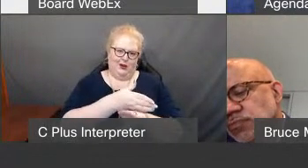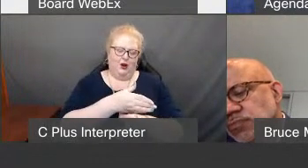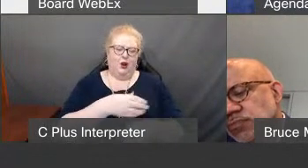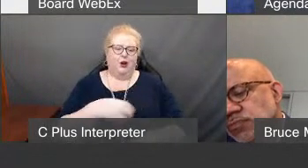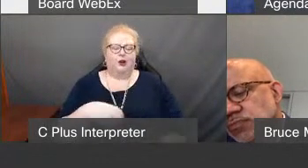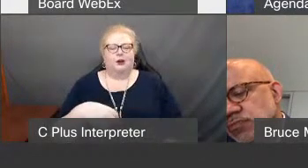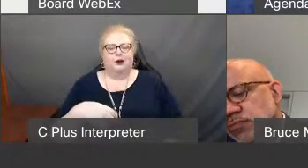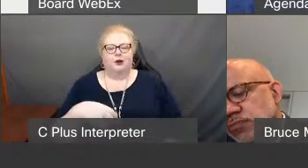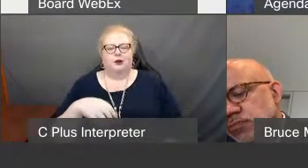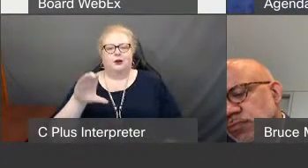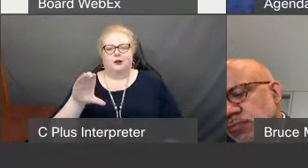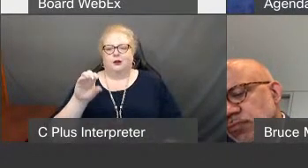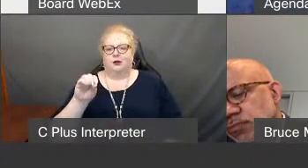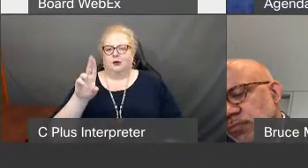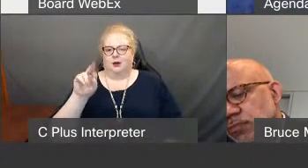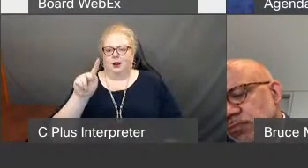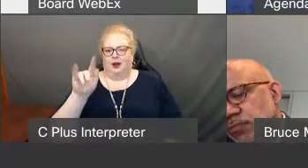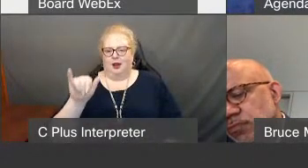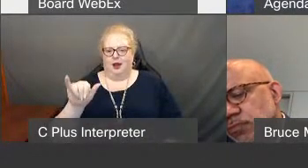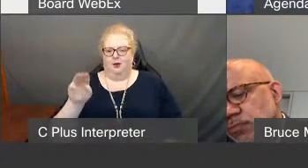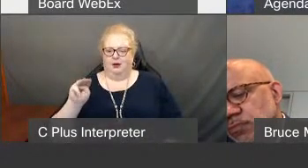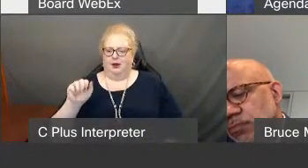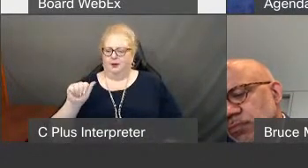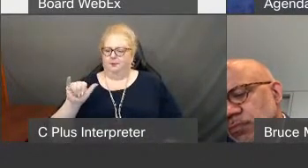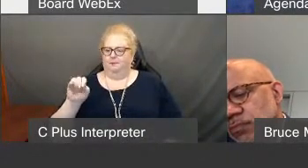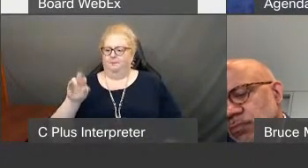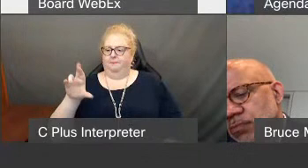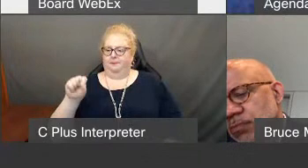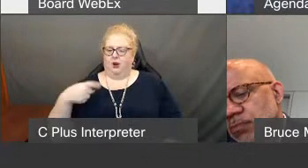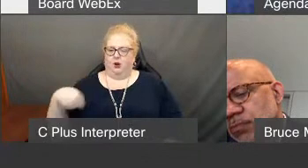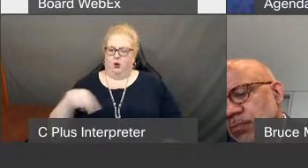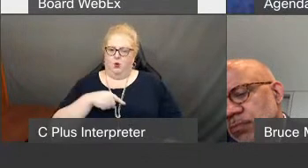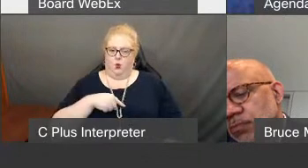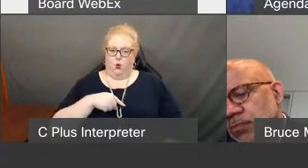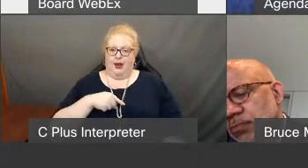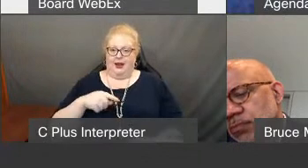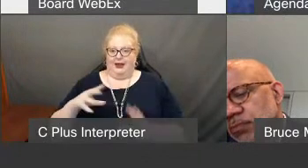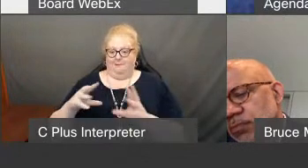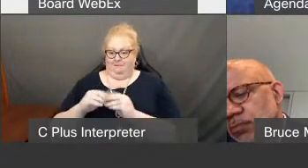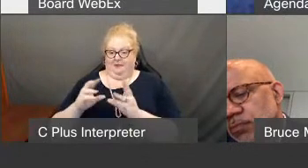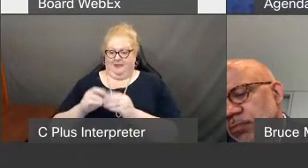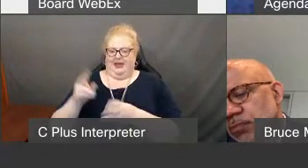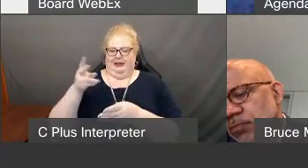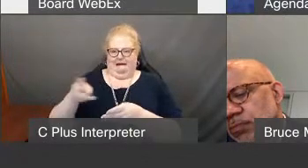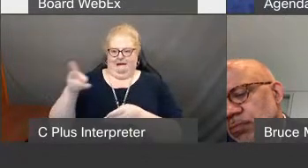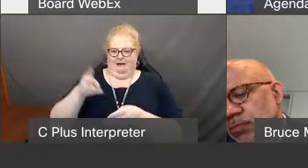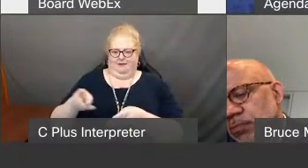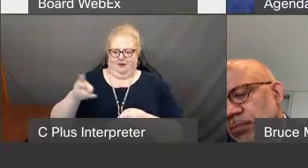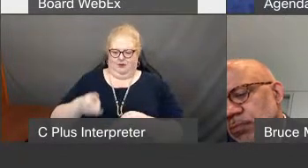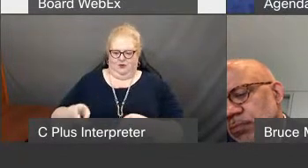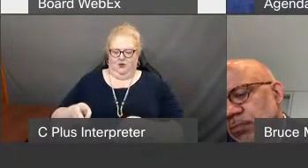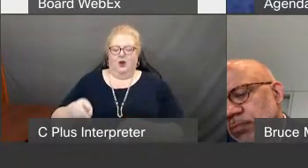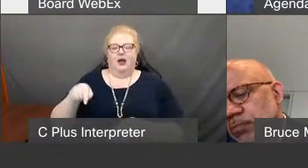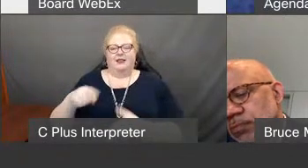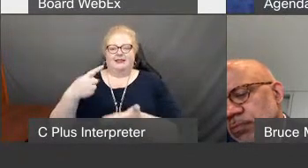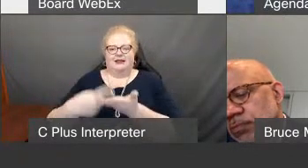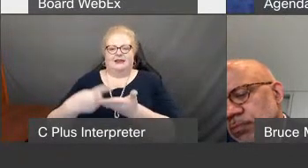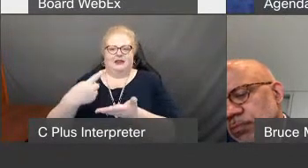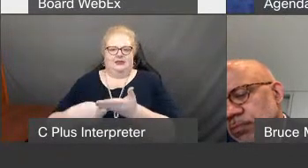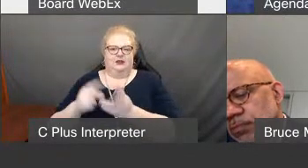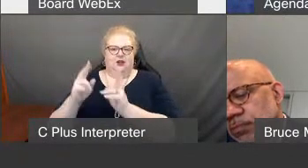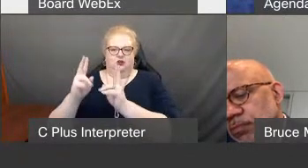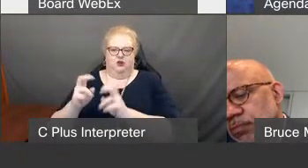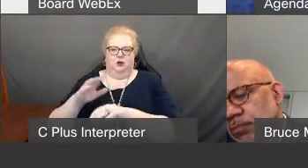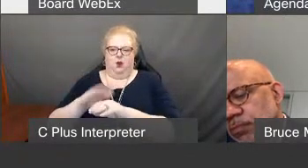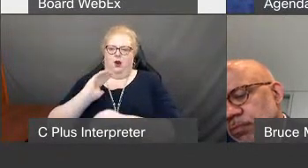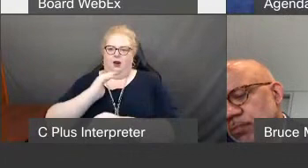The county mayors, we meet biweekly. And so this is actually one of the discussion topics that we have on our calendar.